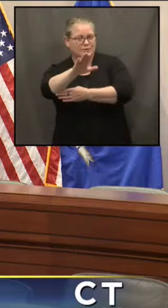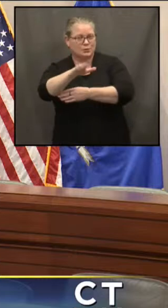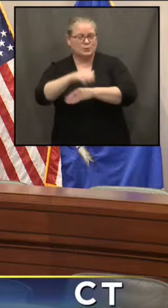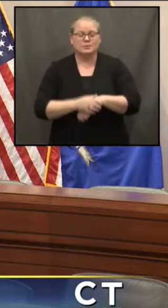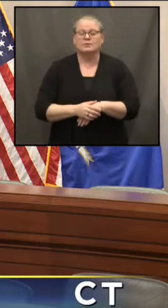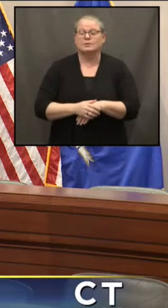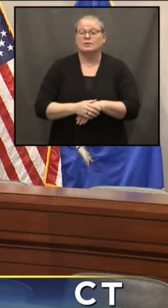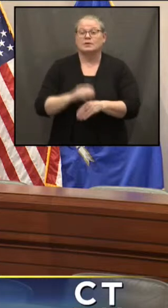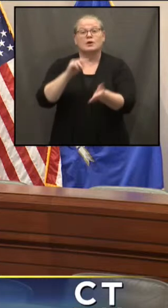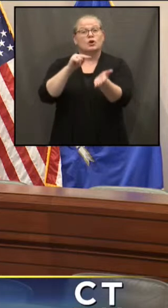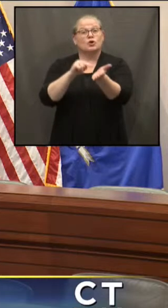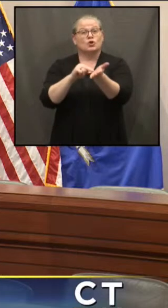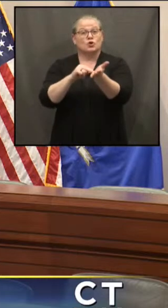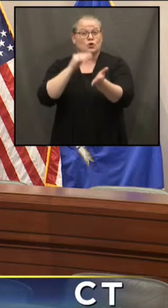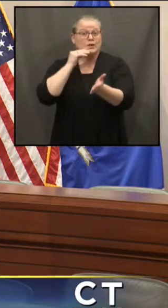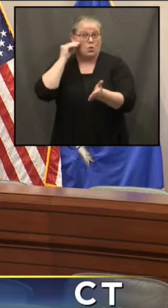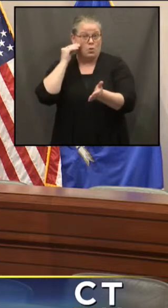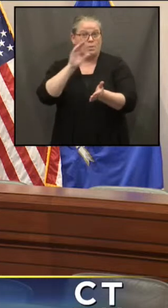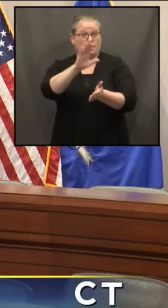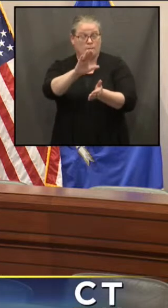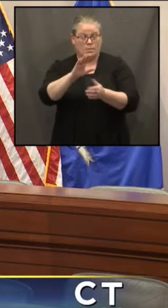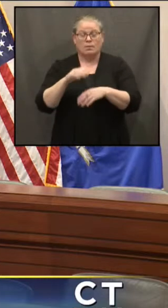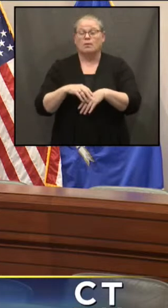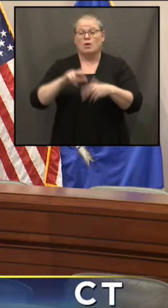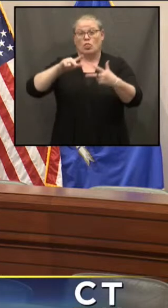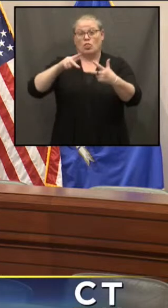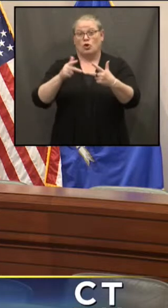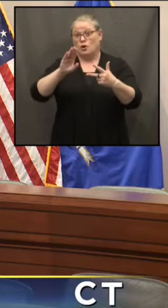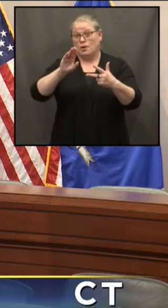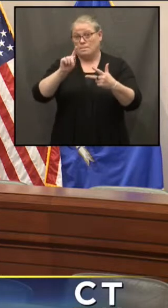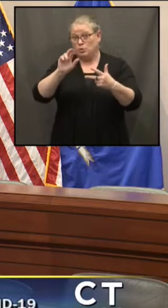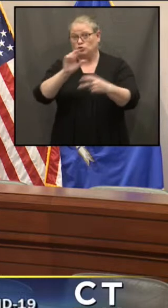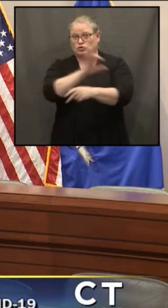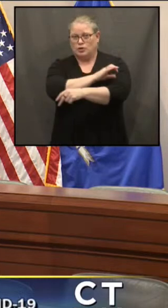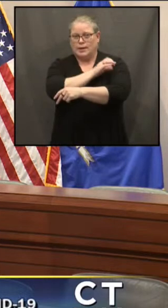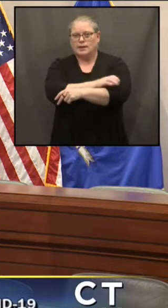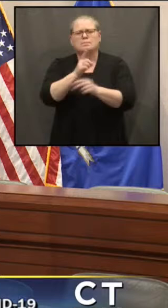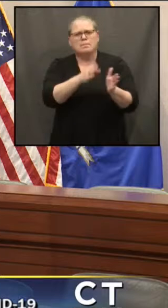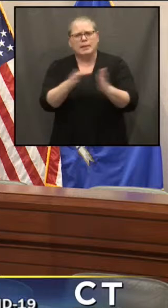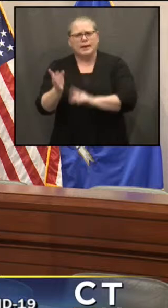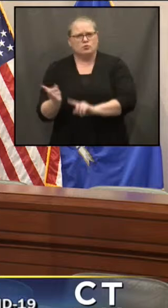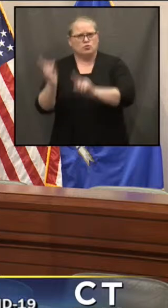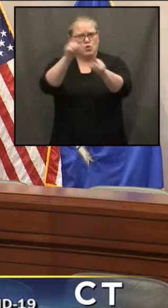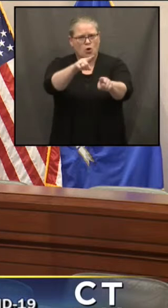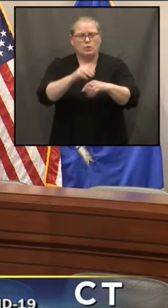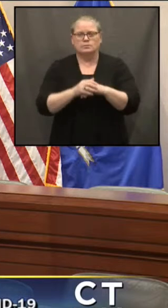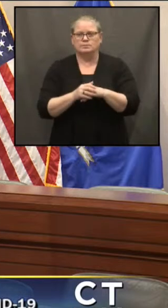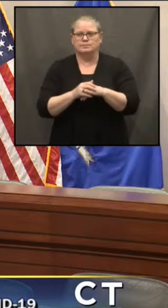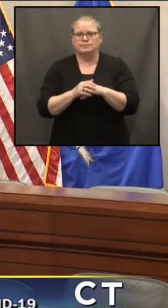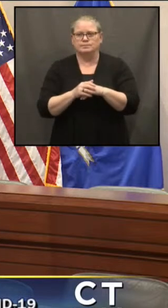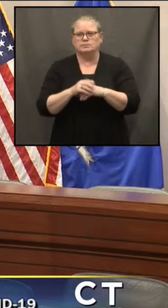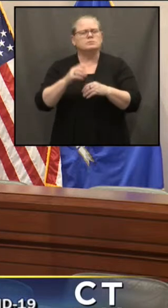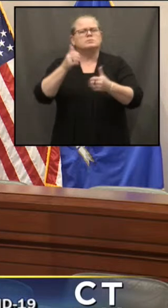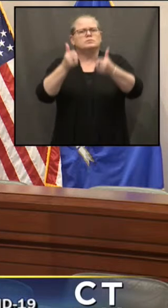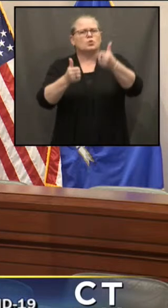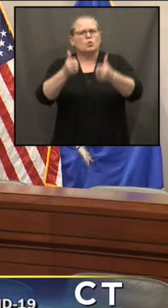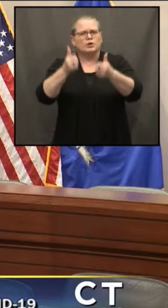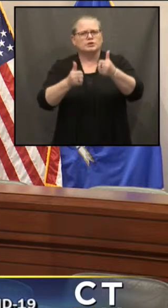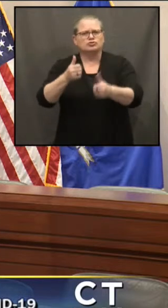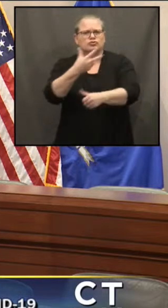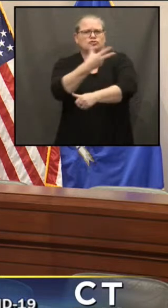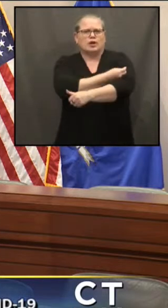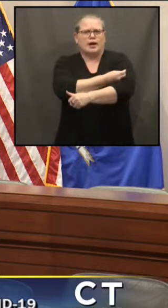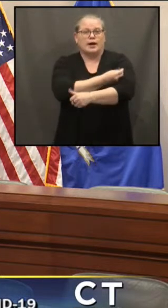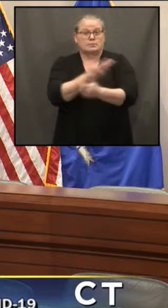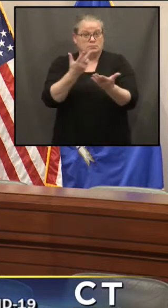homes, is this going to be for the residents or for the staff or both? And I guess why